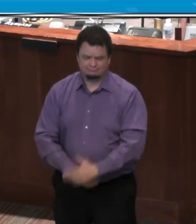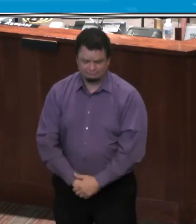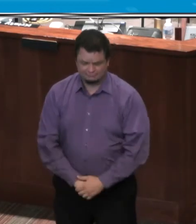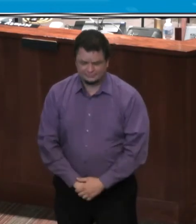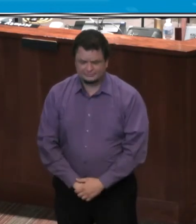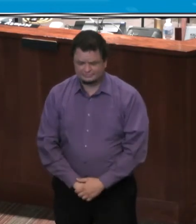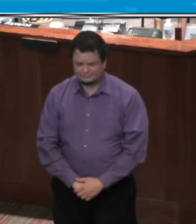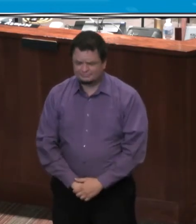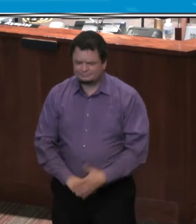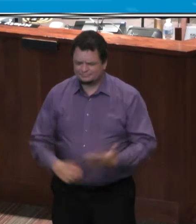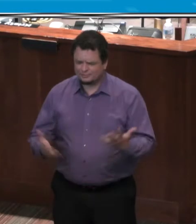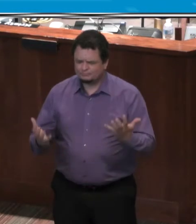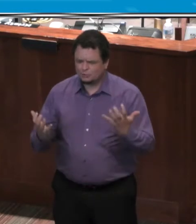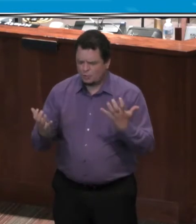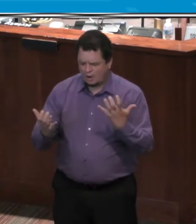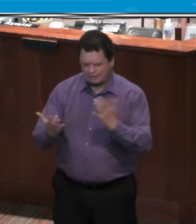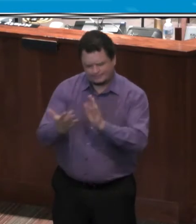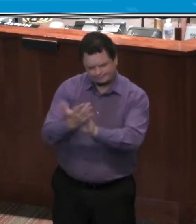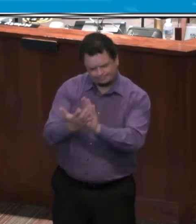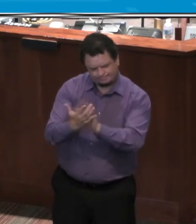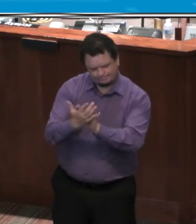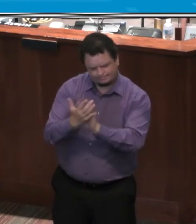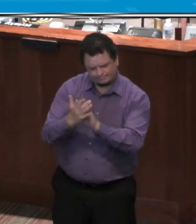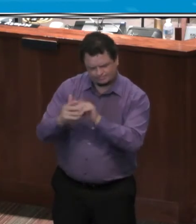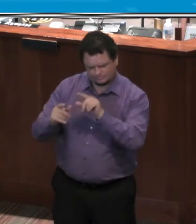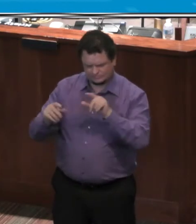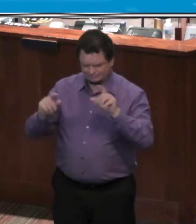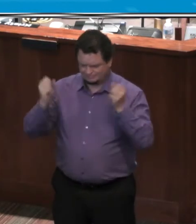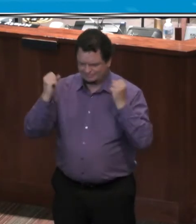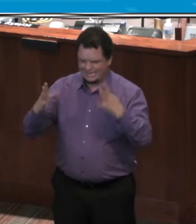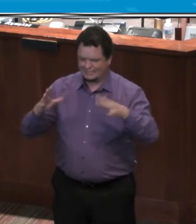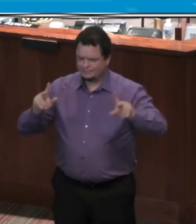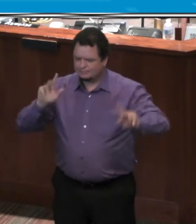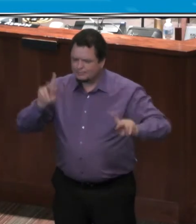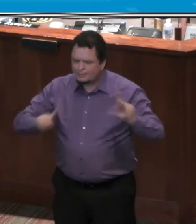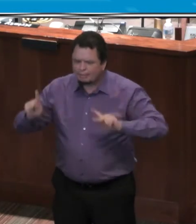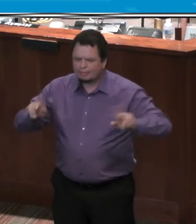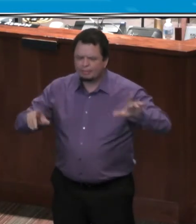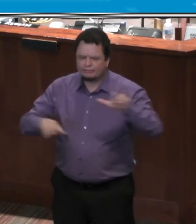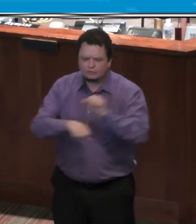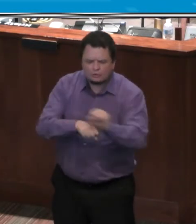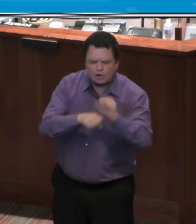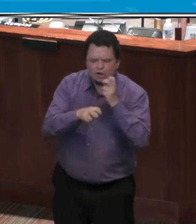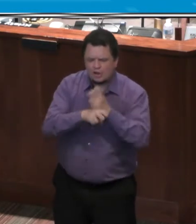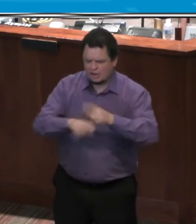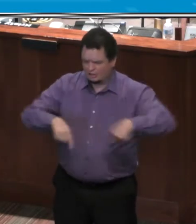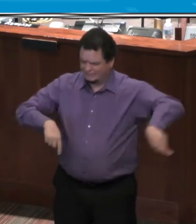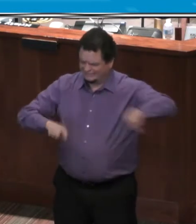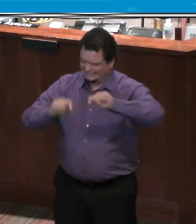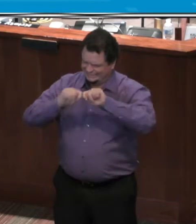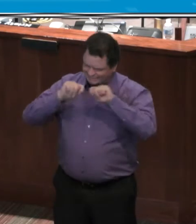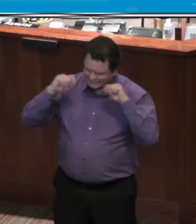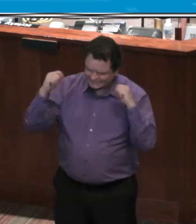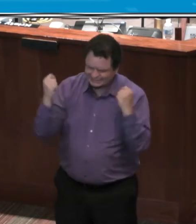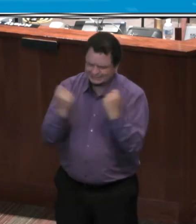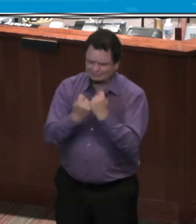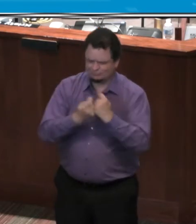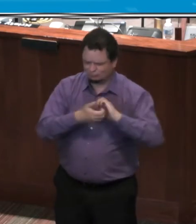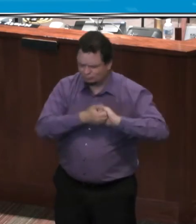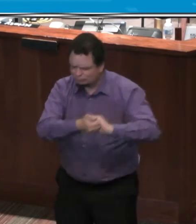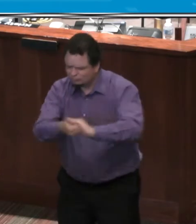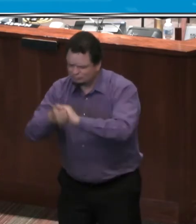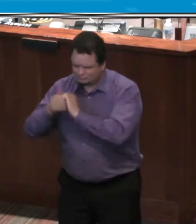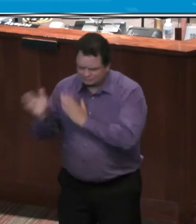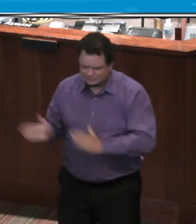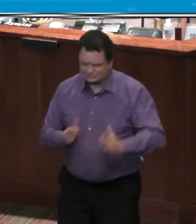to the entire team who has been working super closely with our school boards and